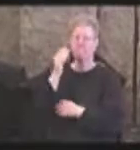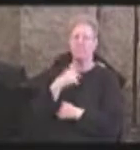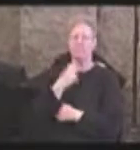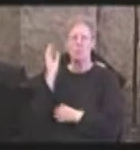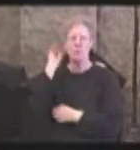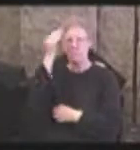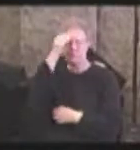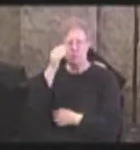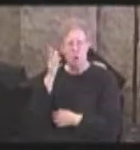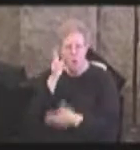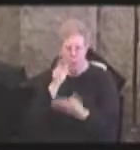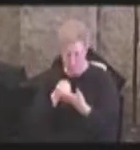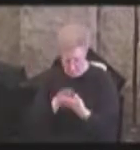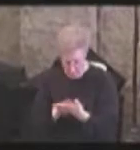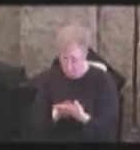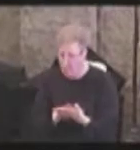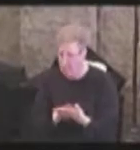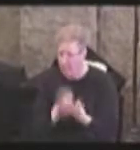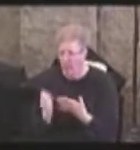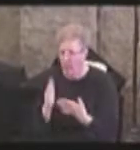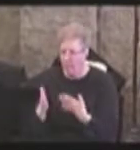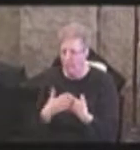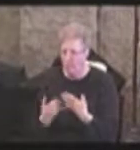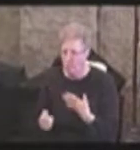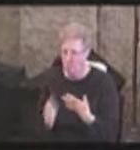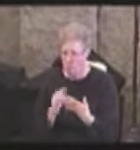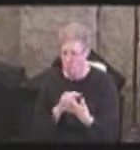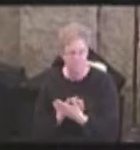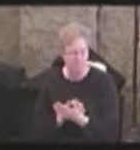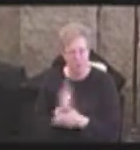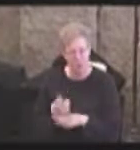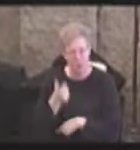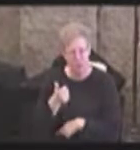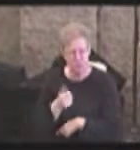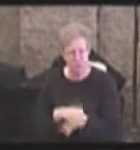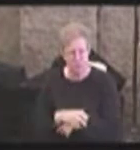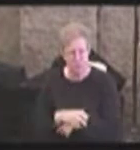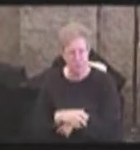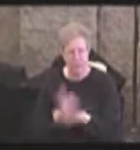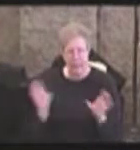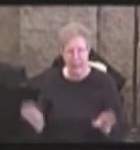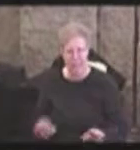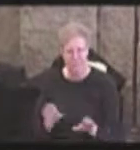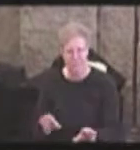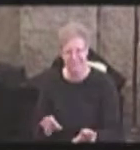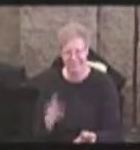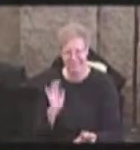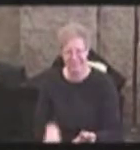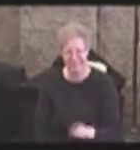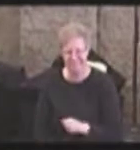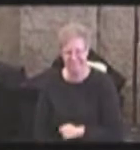written it down. There's another step. And it's probably the hardest one. It's the action step.